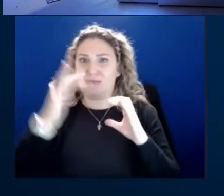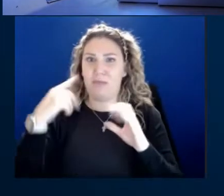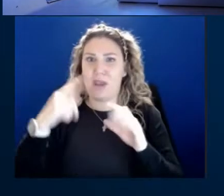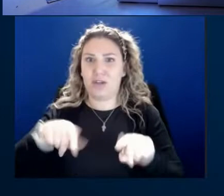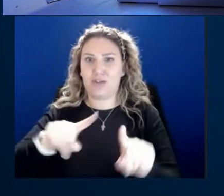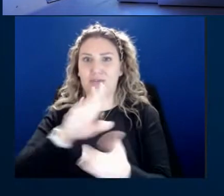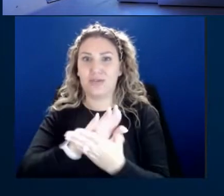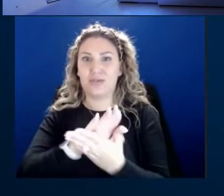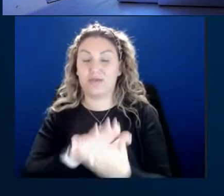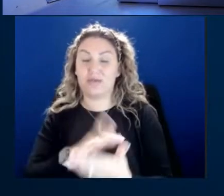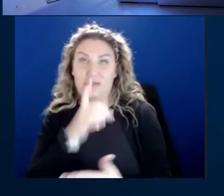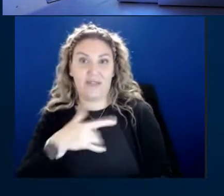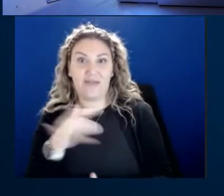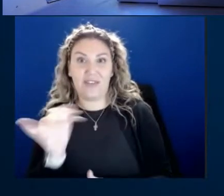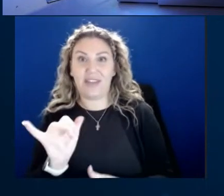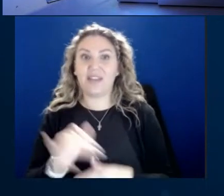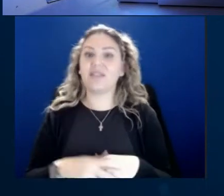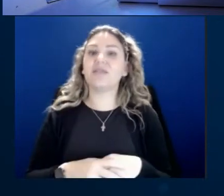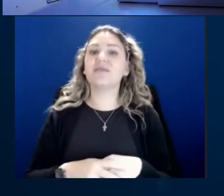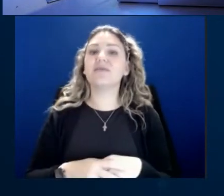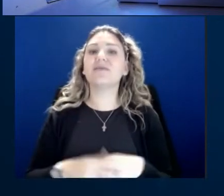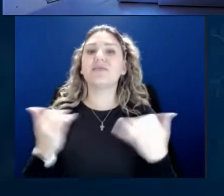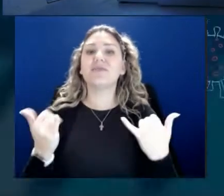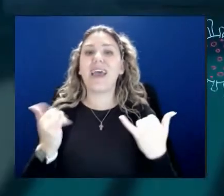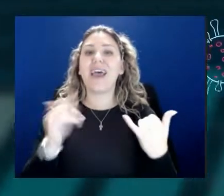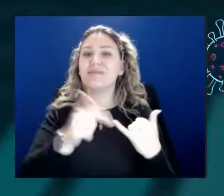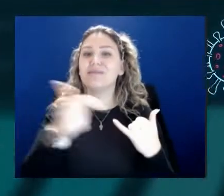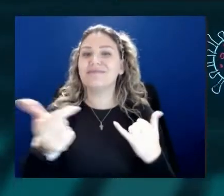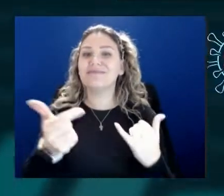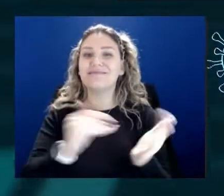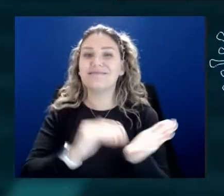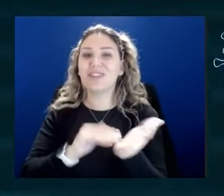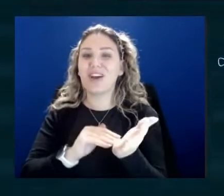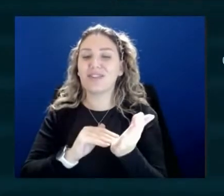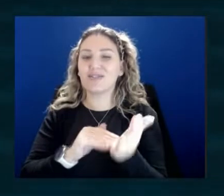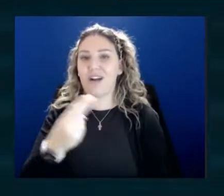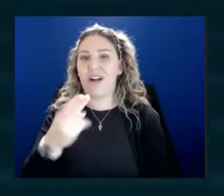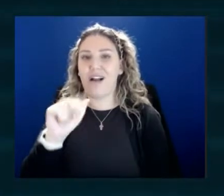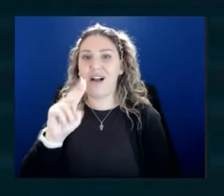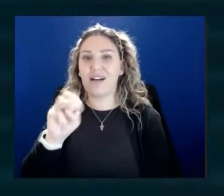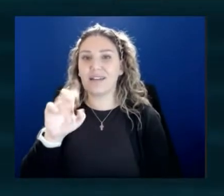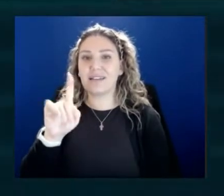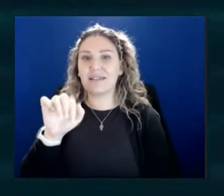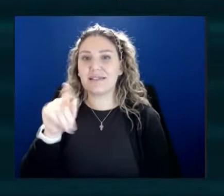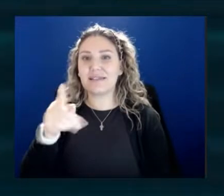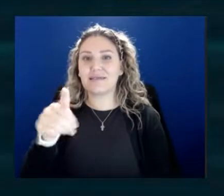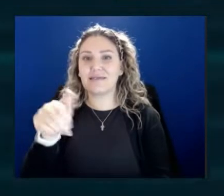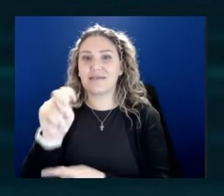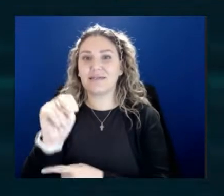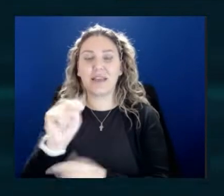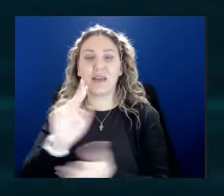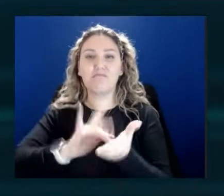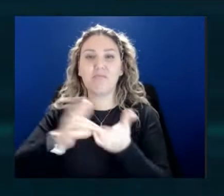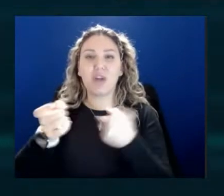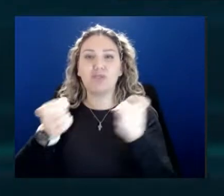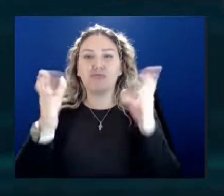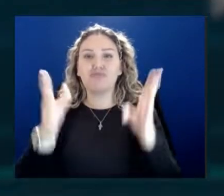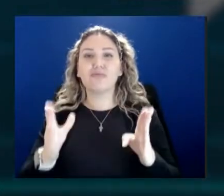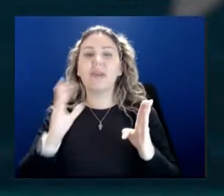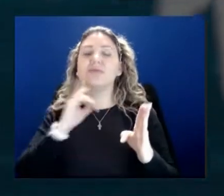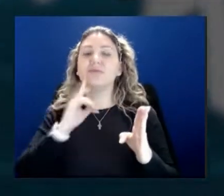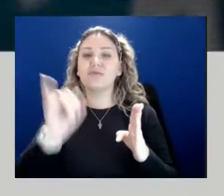didn't. Well, let's talk with Dr. Dana Hawkinson, Medical Director of Infection Prevention and Control this morning, joining us on this Monday with our COVID count. How'd we do